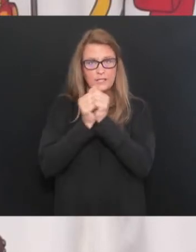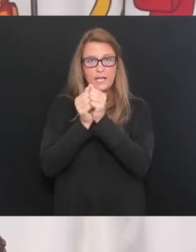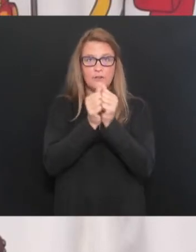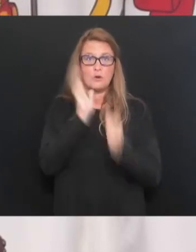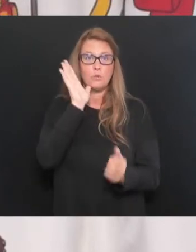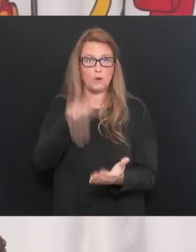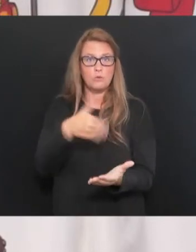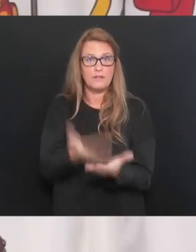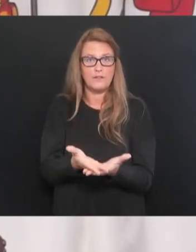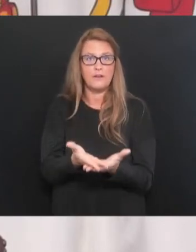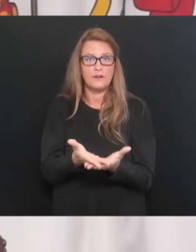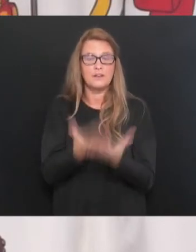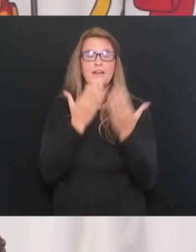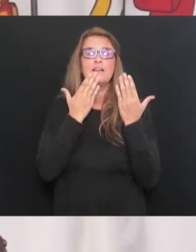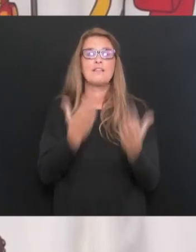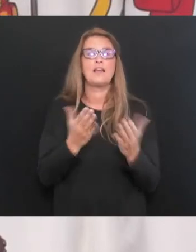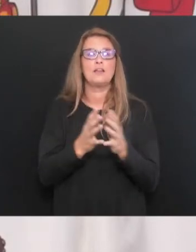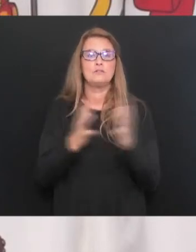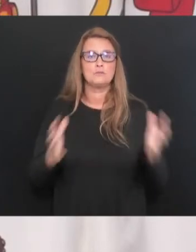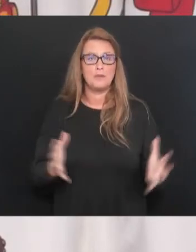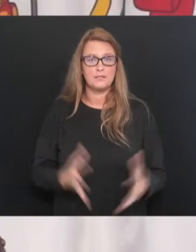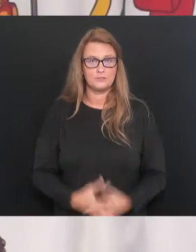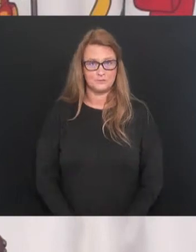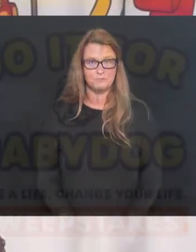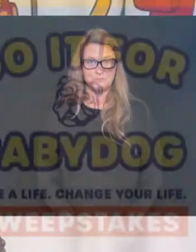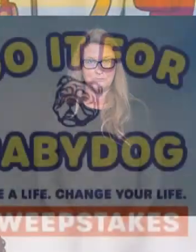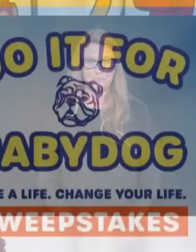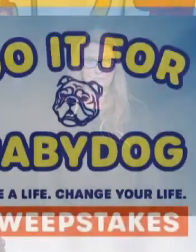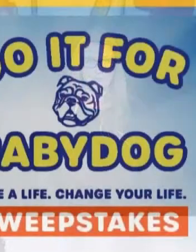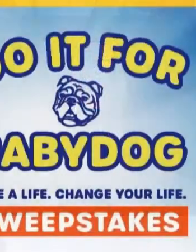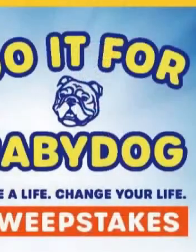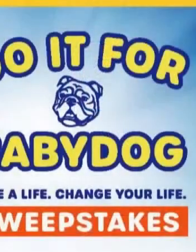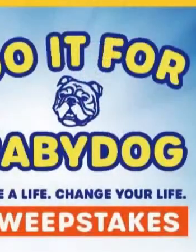there. Thank you a bunch.